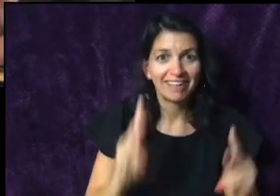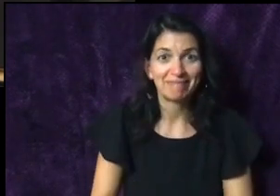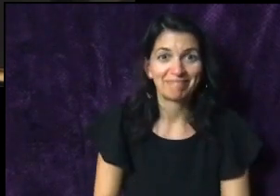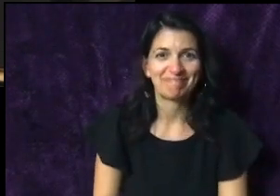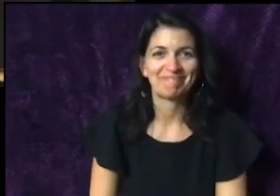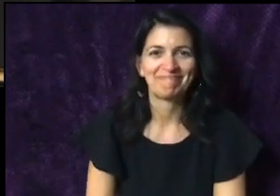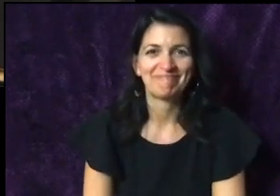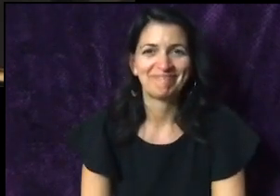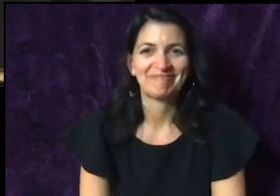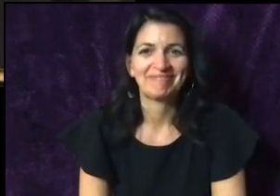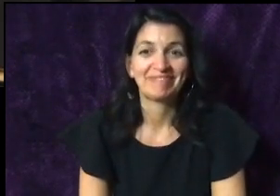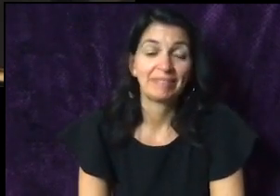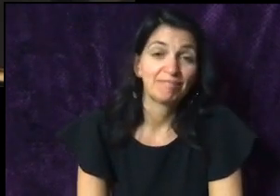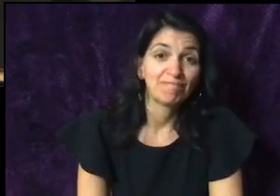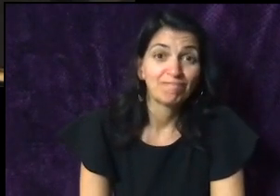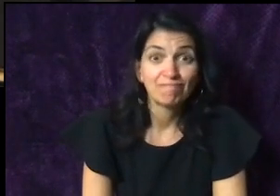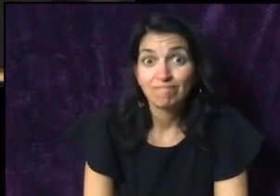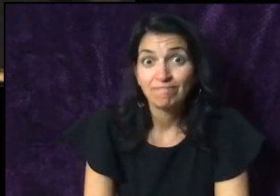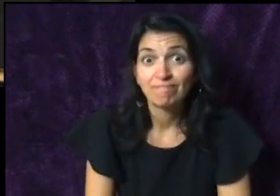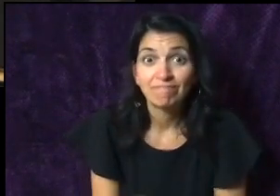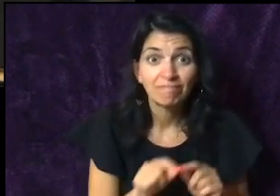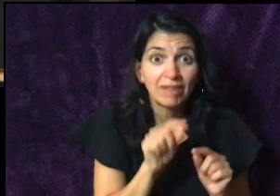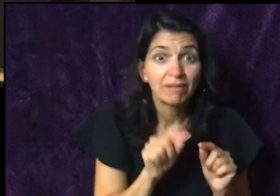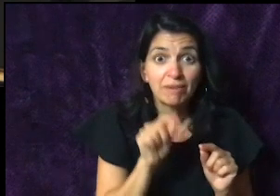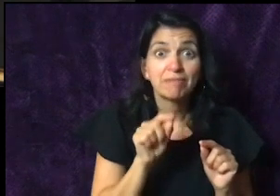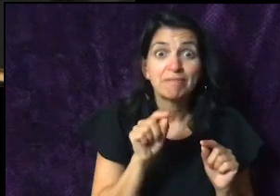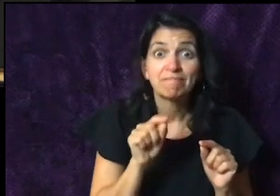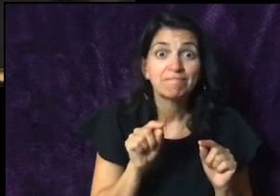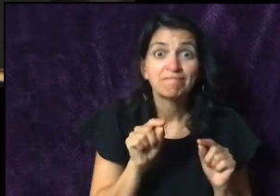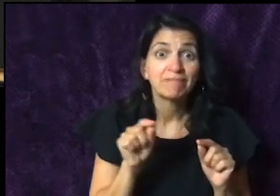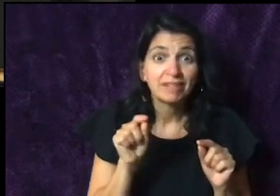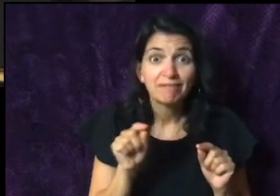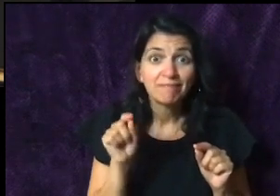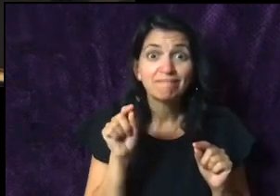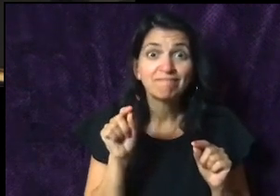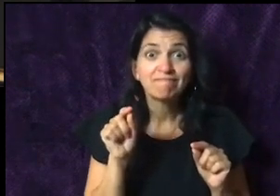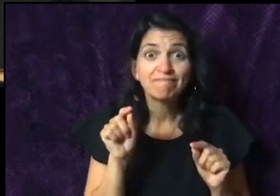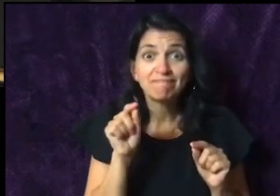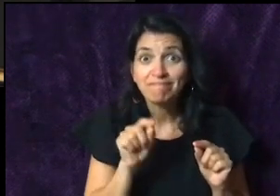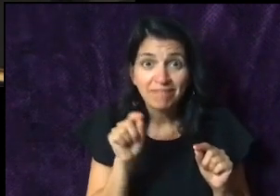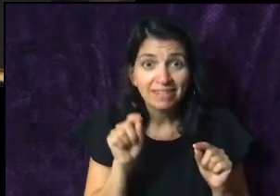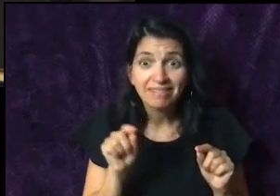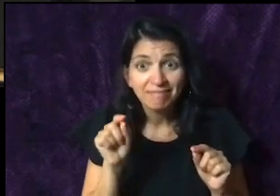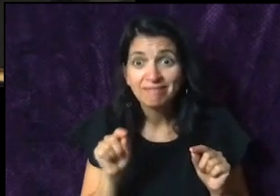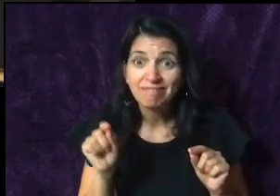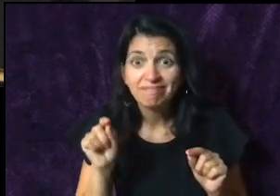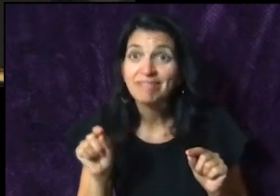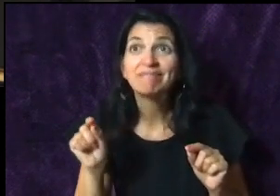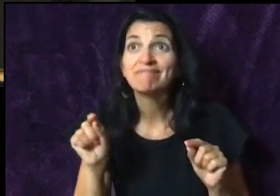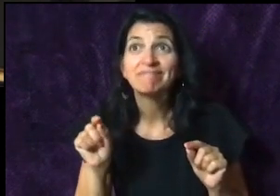okay? Dum dum dum ba da da da da dum da da dum.